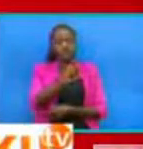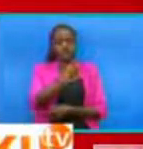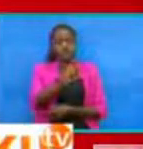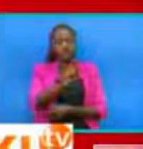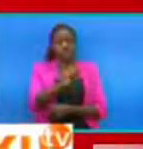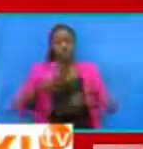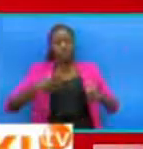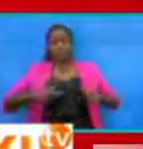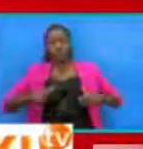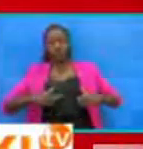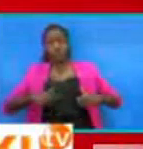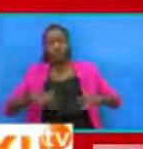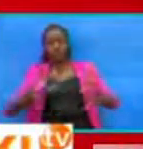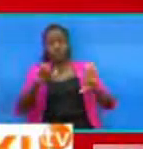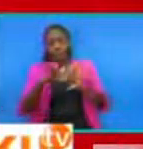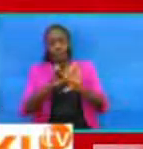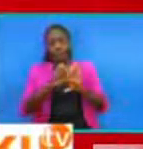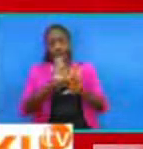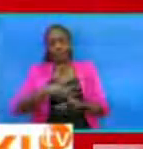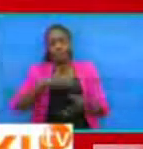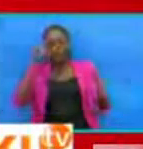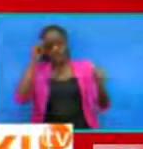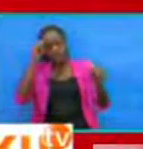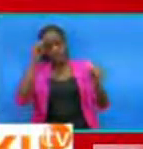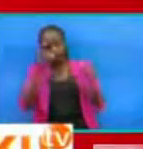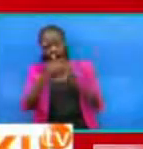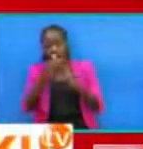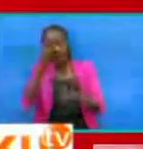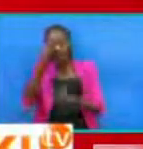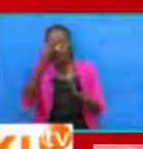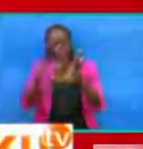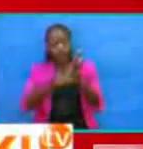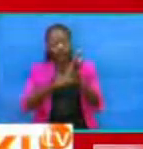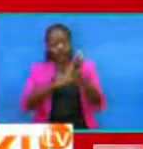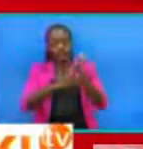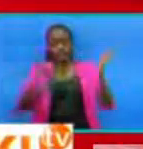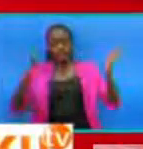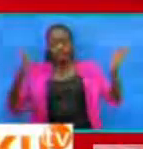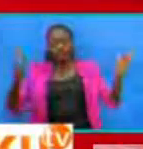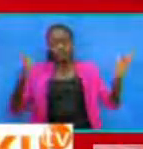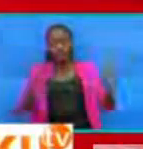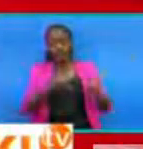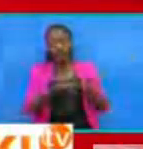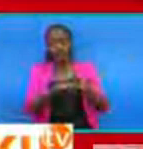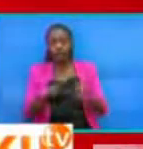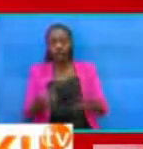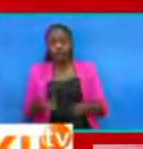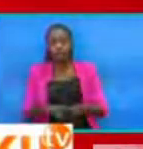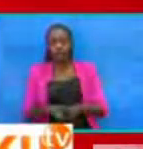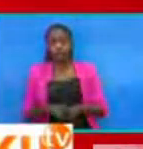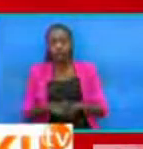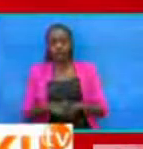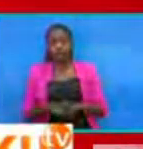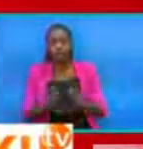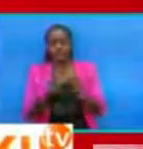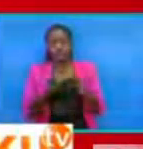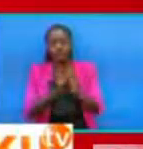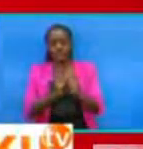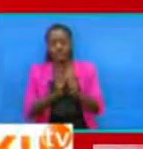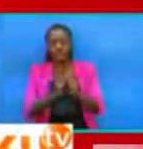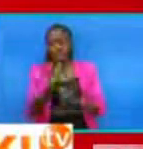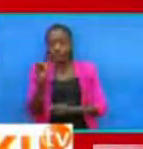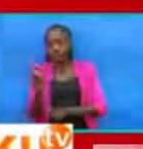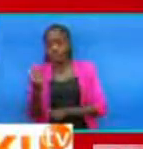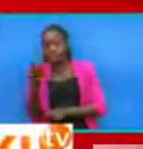here, they remember him because they are famous athletes who are able to, the only person who was able